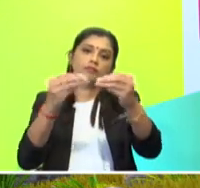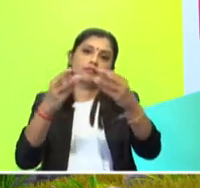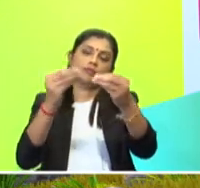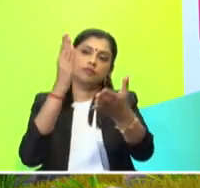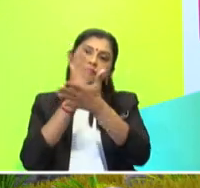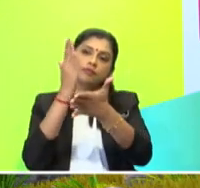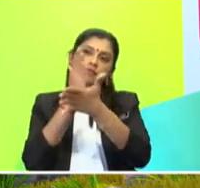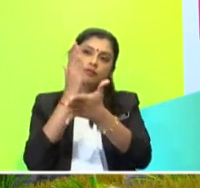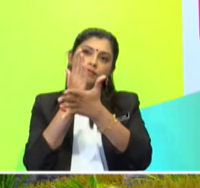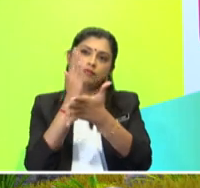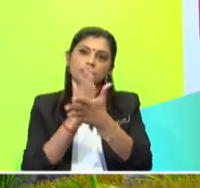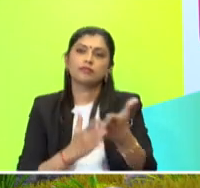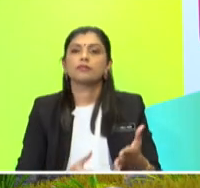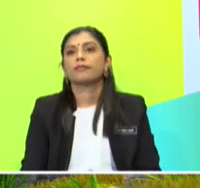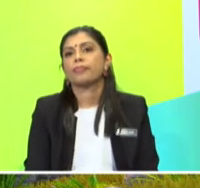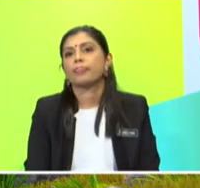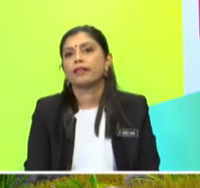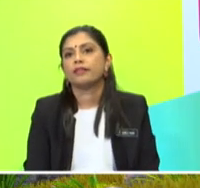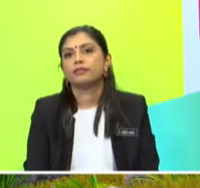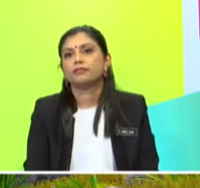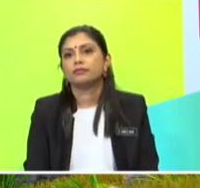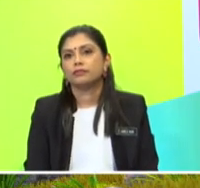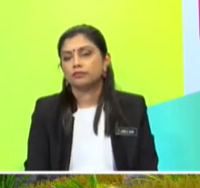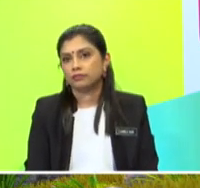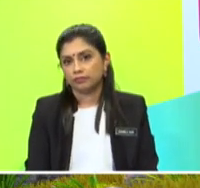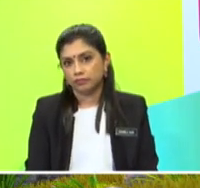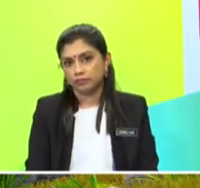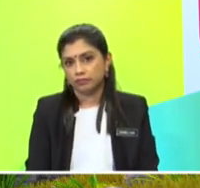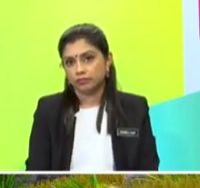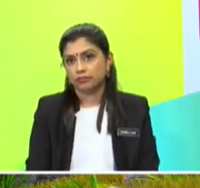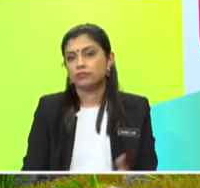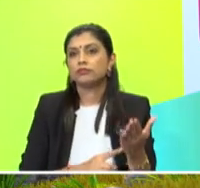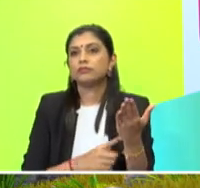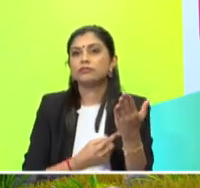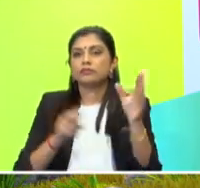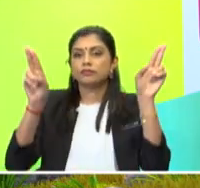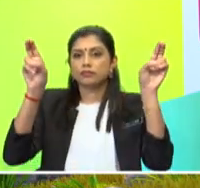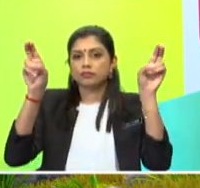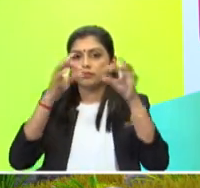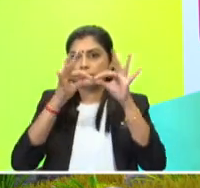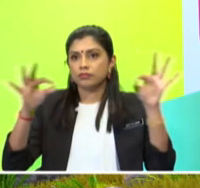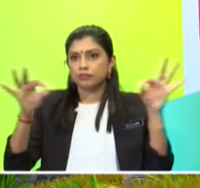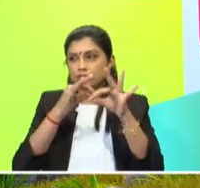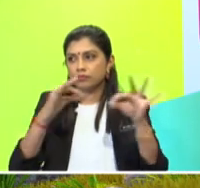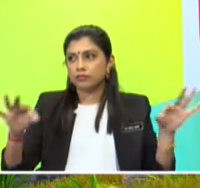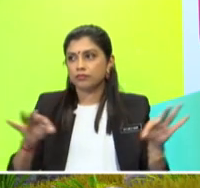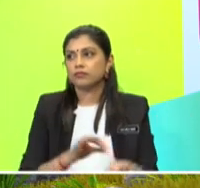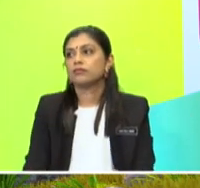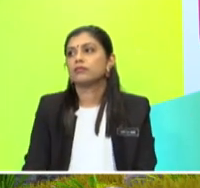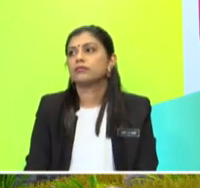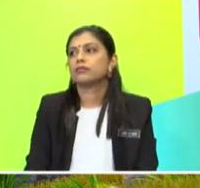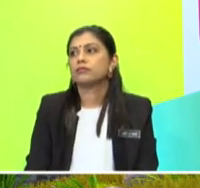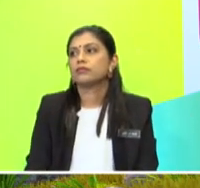your sentences, people. So let us begin with our topic sentence. Who wants to give it a try? Show me your